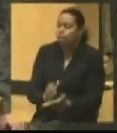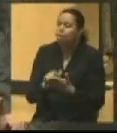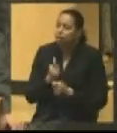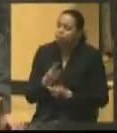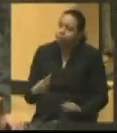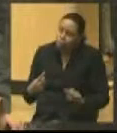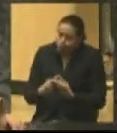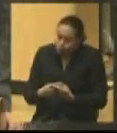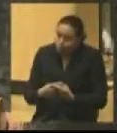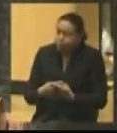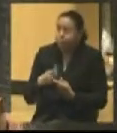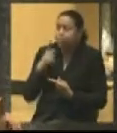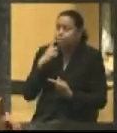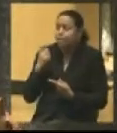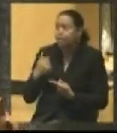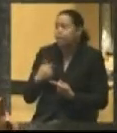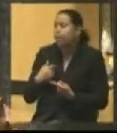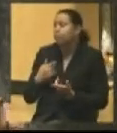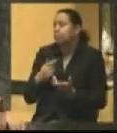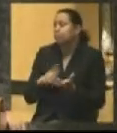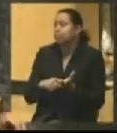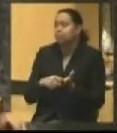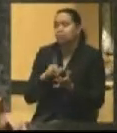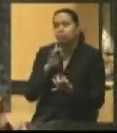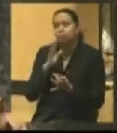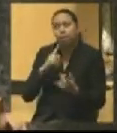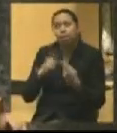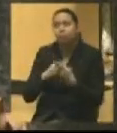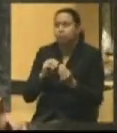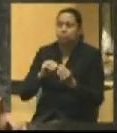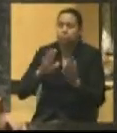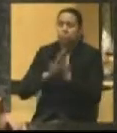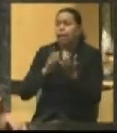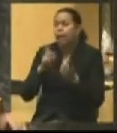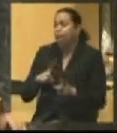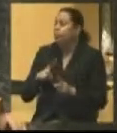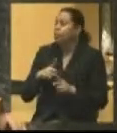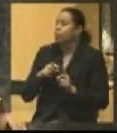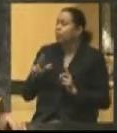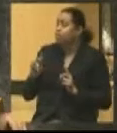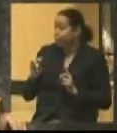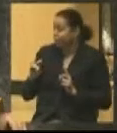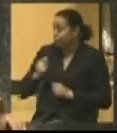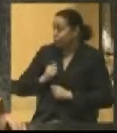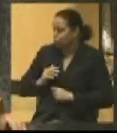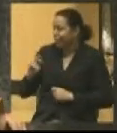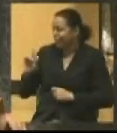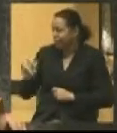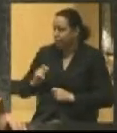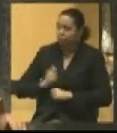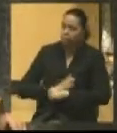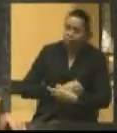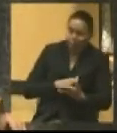conflict between, you get a lot of sometimes very vicious conflict between Union soldiers from Kentucky fighting Union